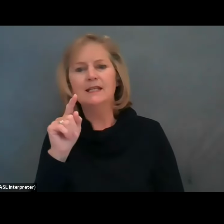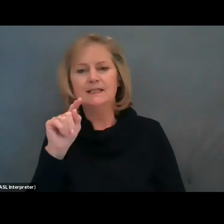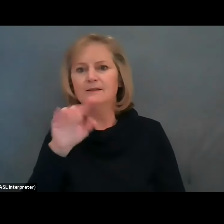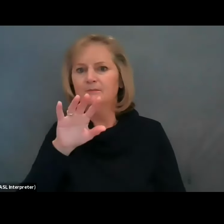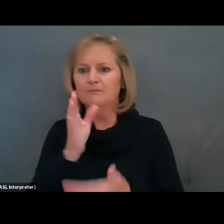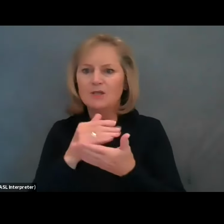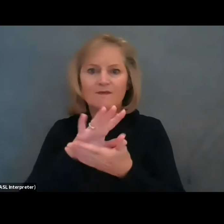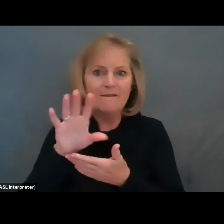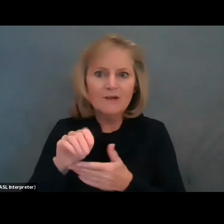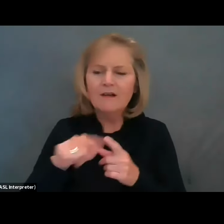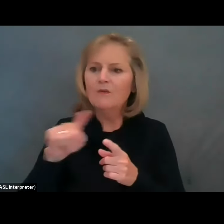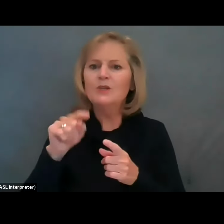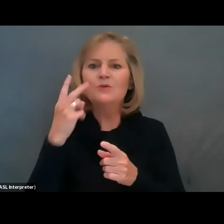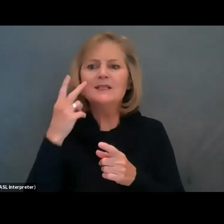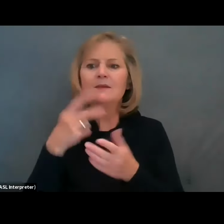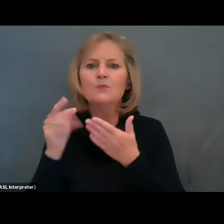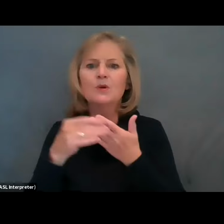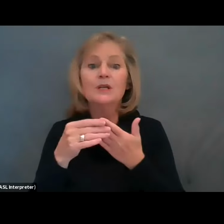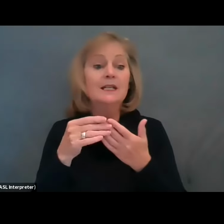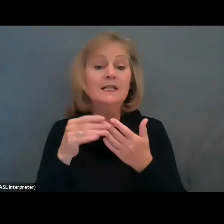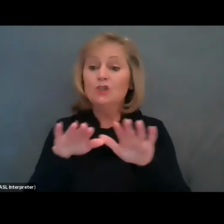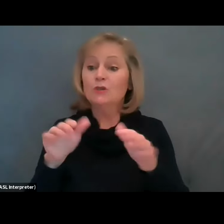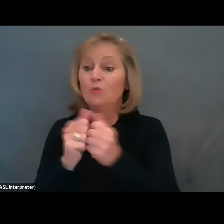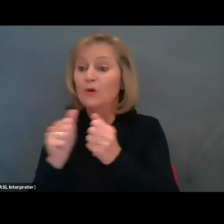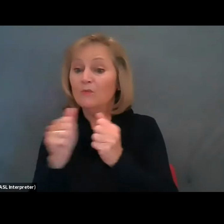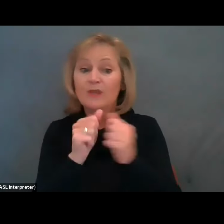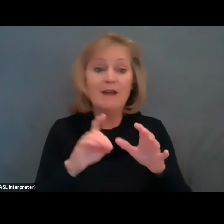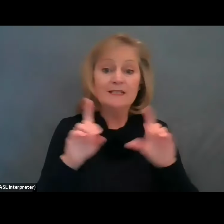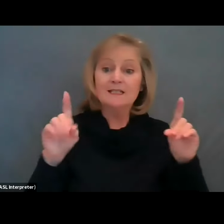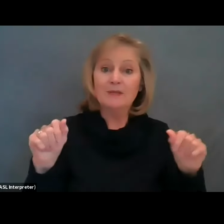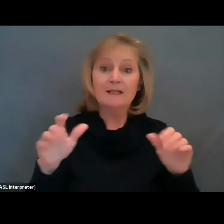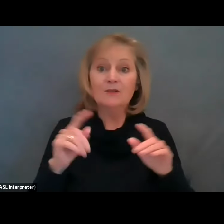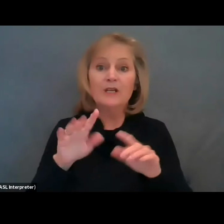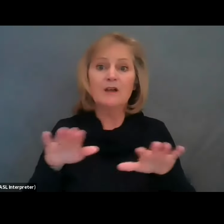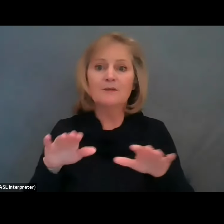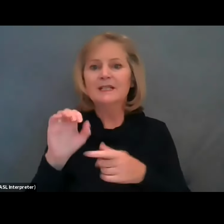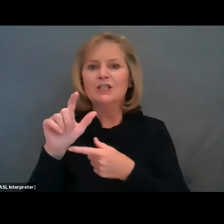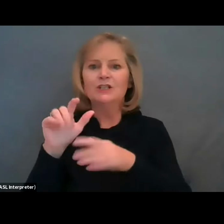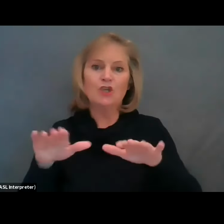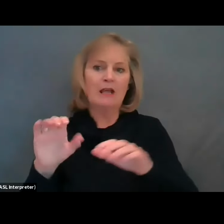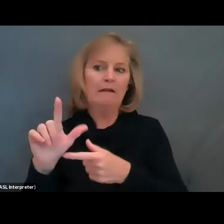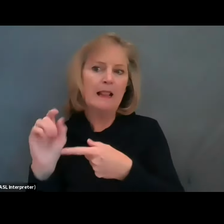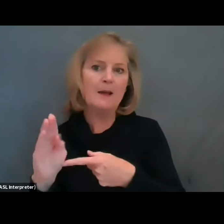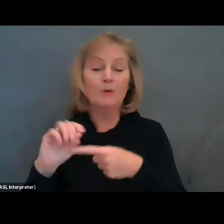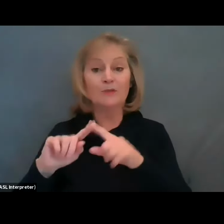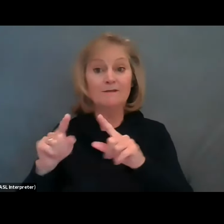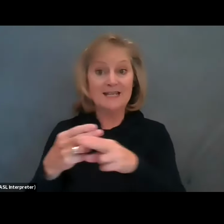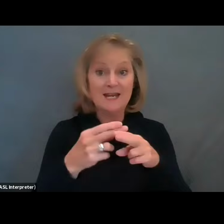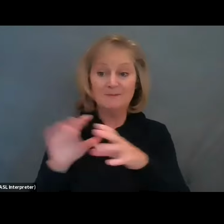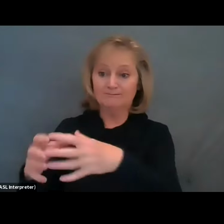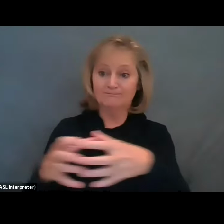of projects where, when you have children with and without disabilities in kind of groups, we call them child clubs sometimes, or different names and